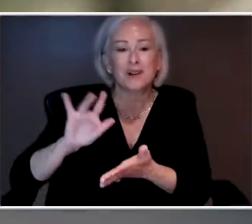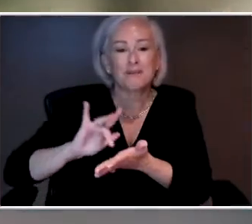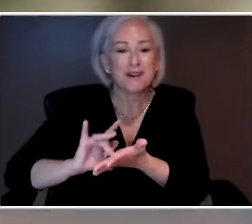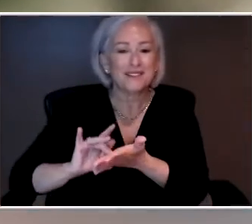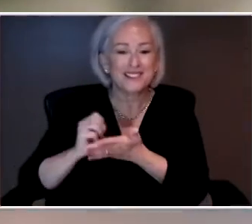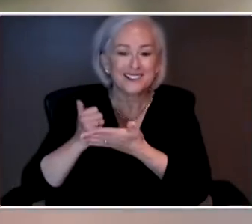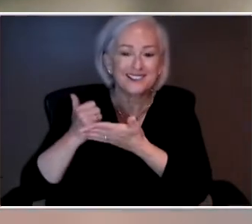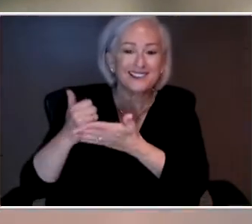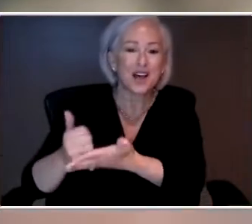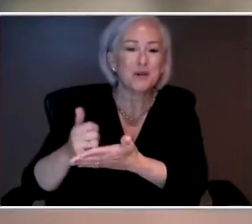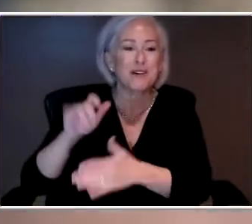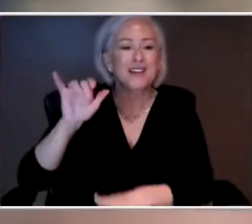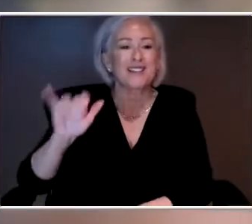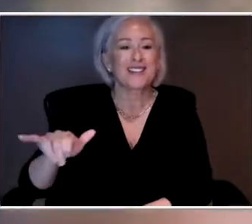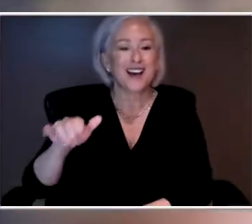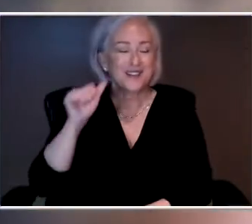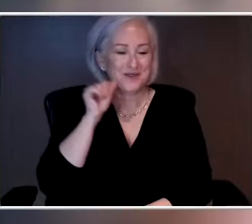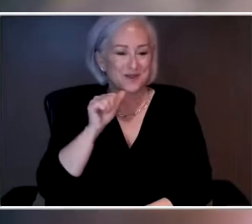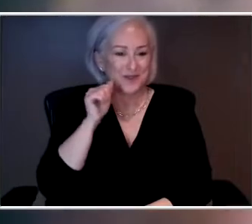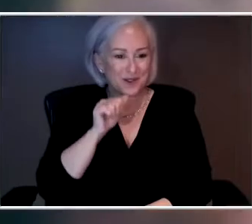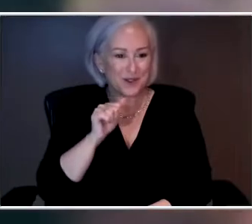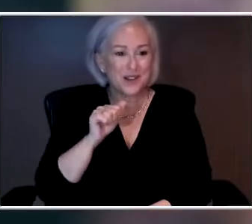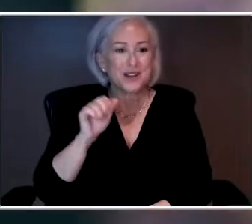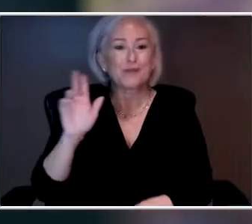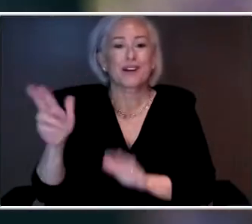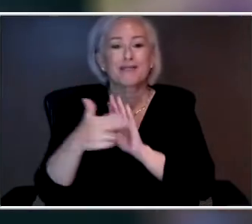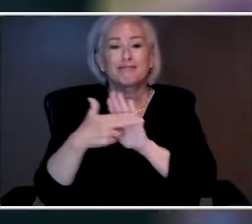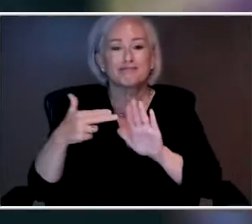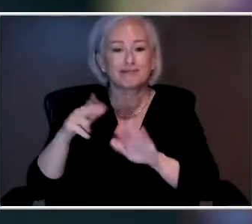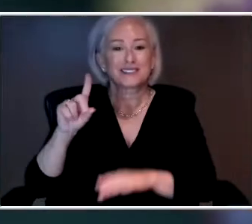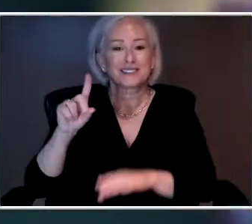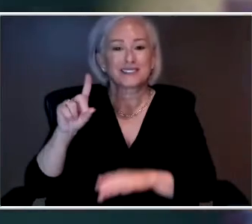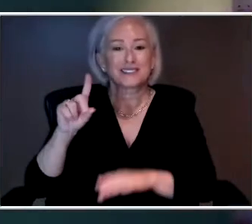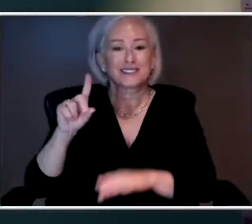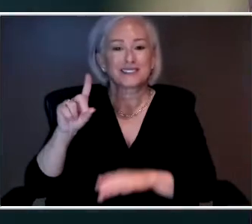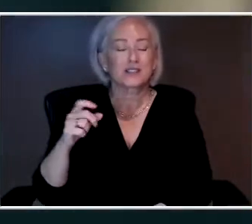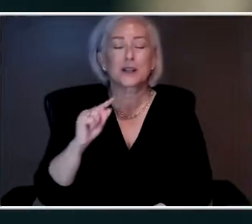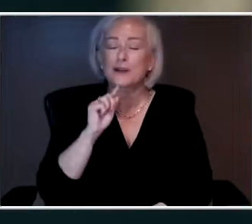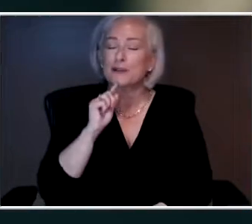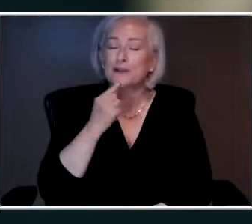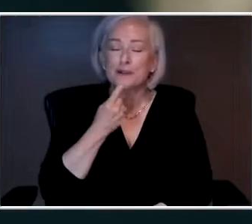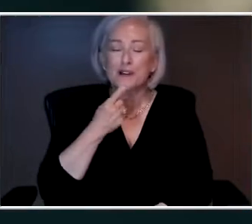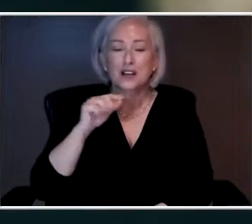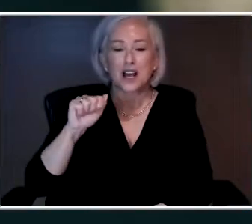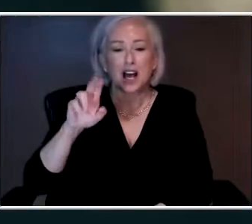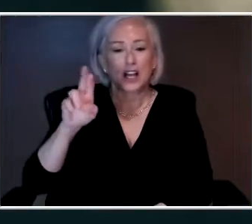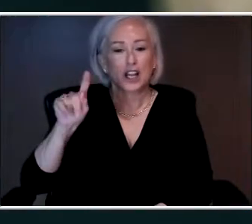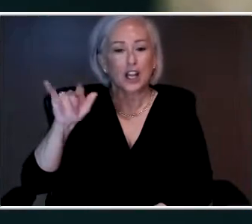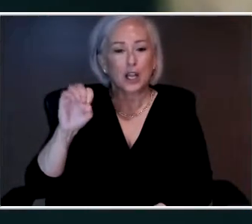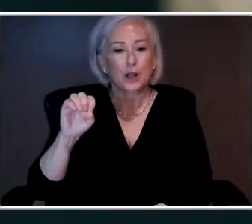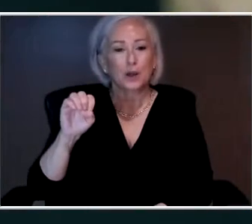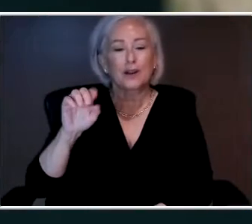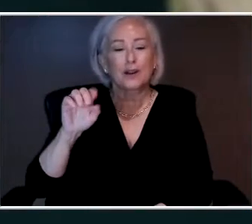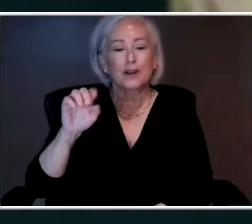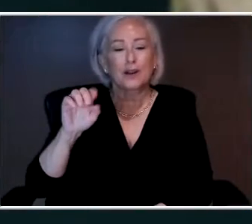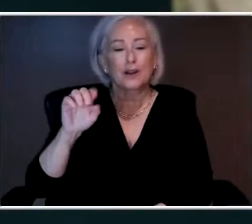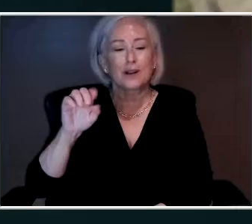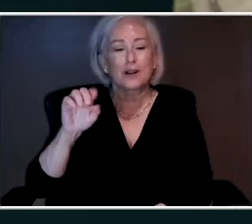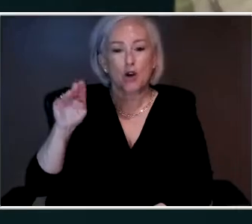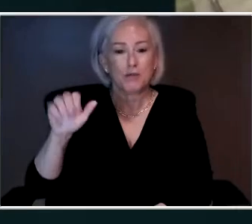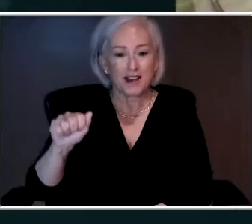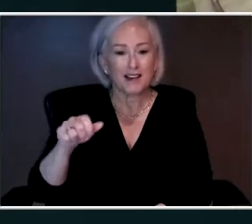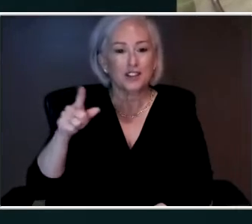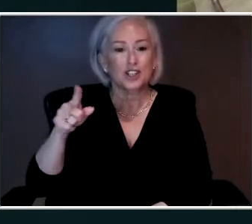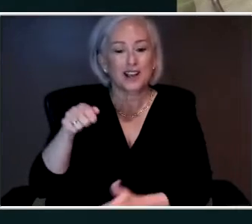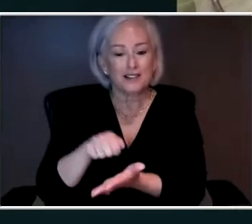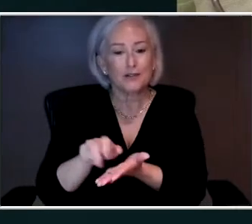of acute myeloid leukemia. She went through 3 bone marrow transplants. She has had multiple relapses, about 5 or 6 relapses in between